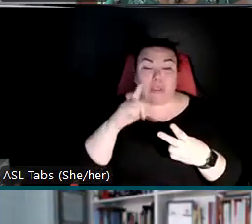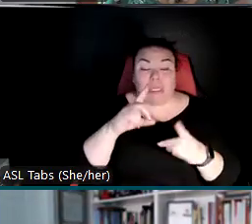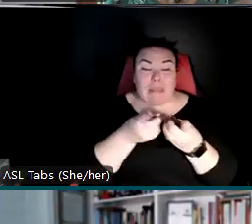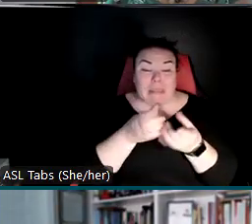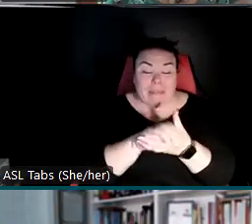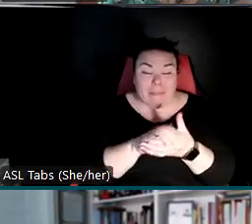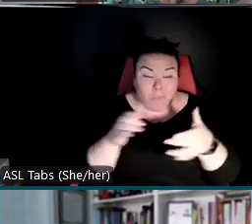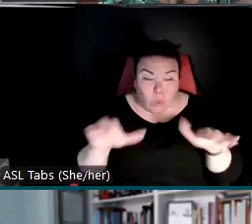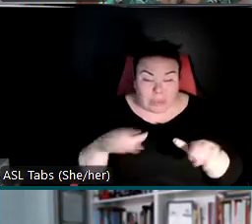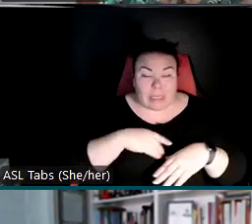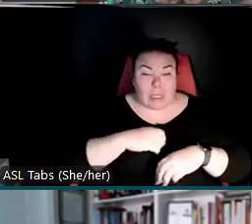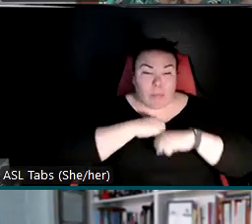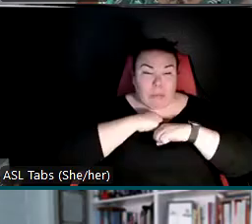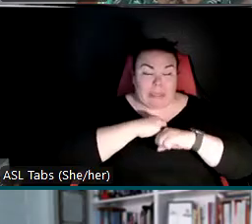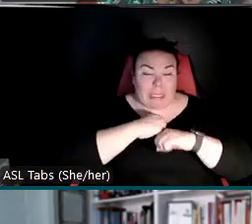and the temporary.